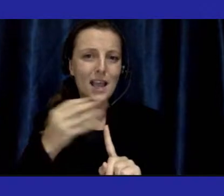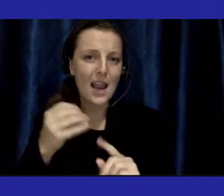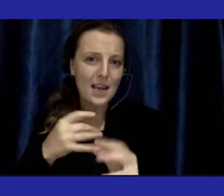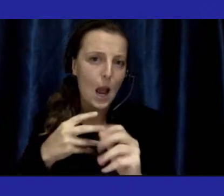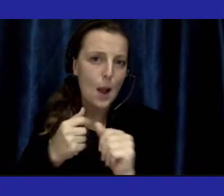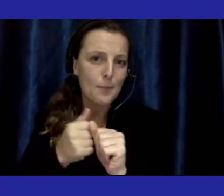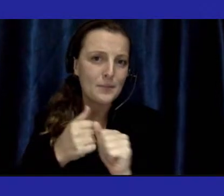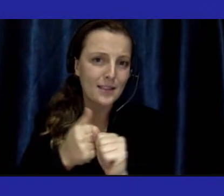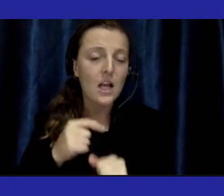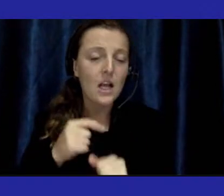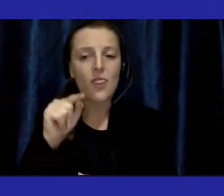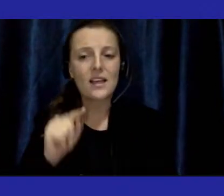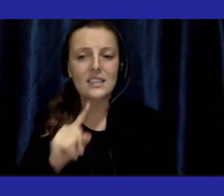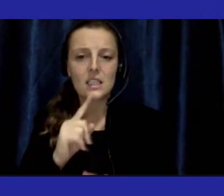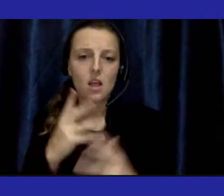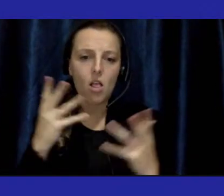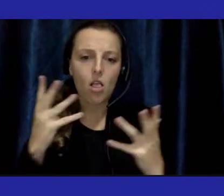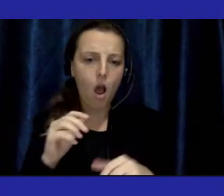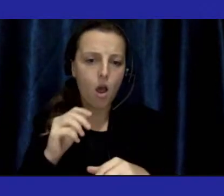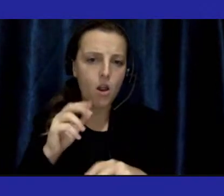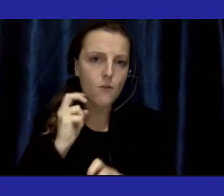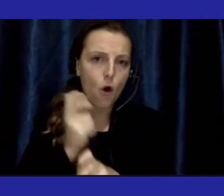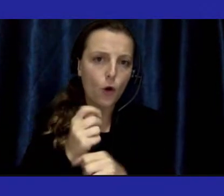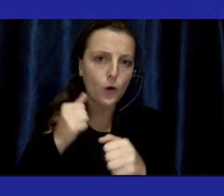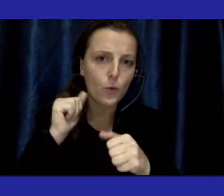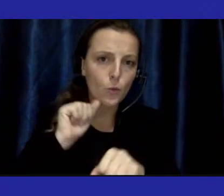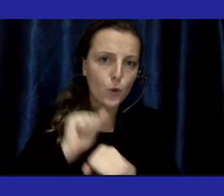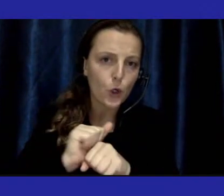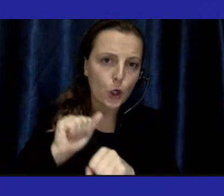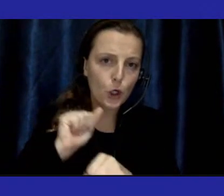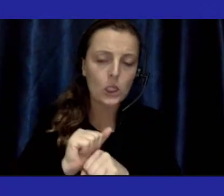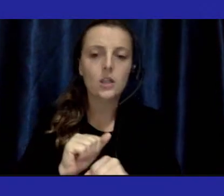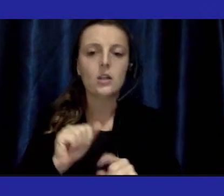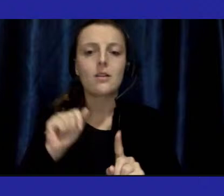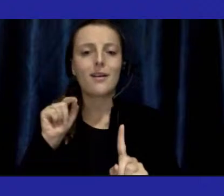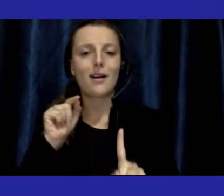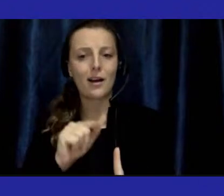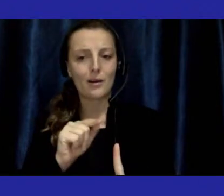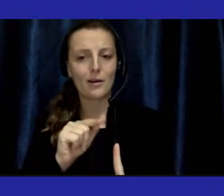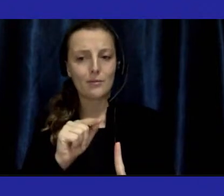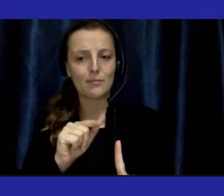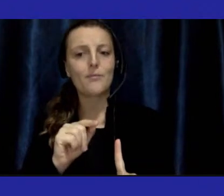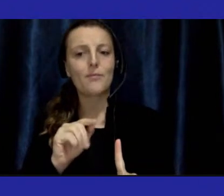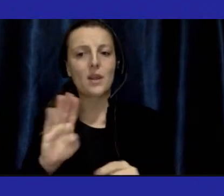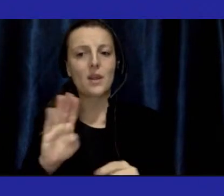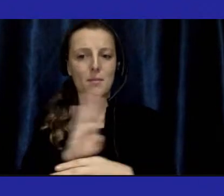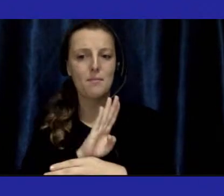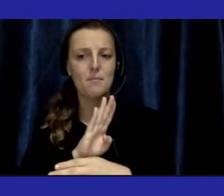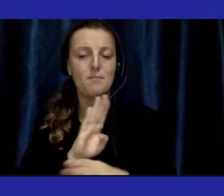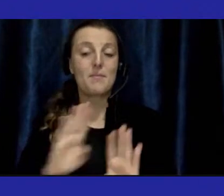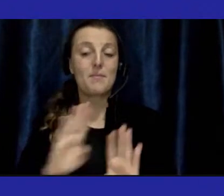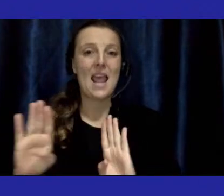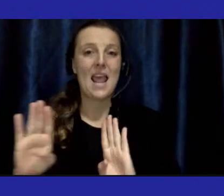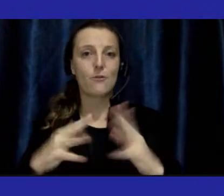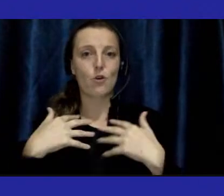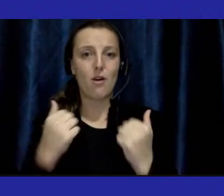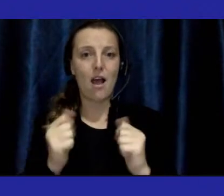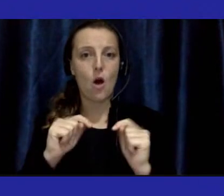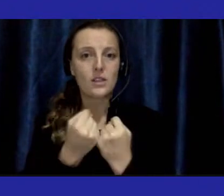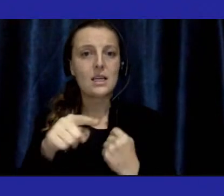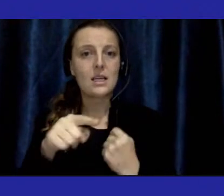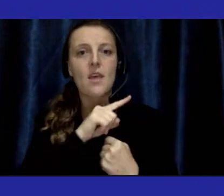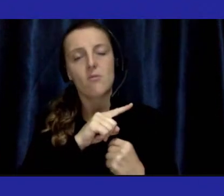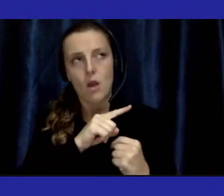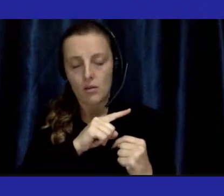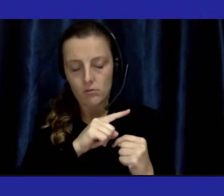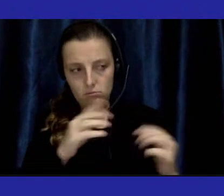Omar Fatal and his behavioral health team, leveraging all the staff available, including